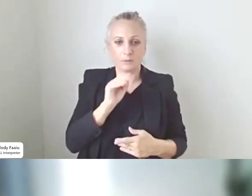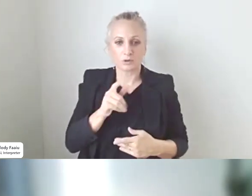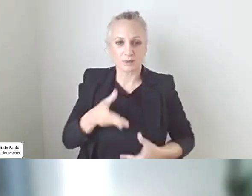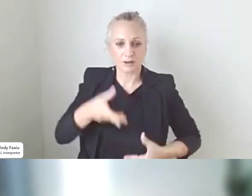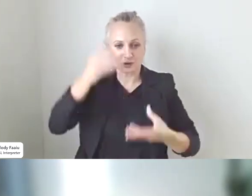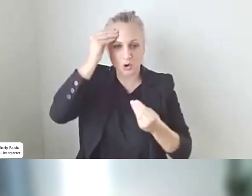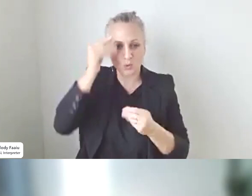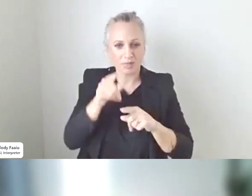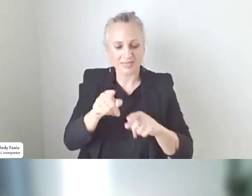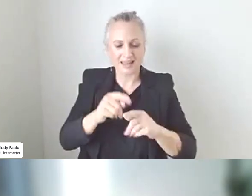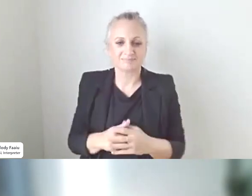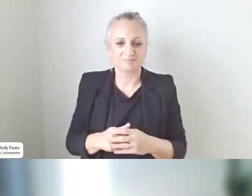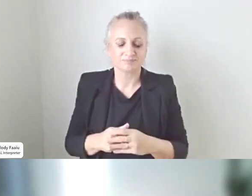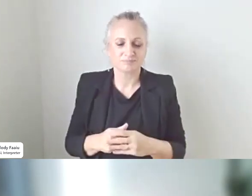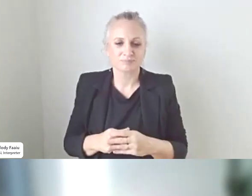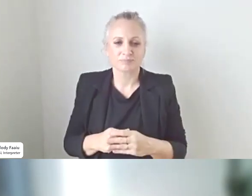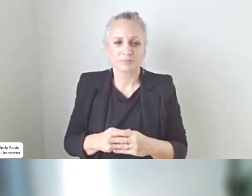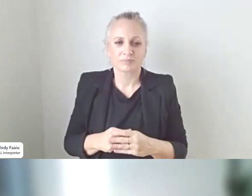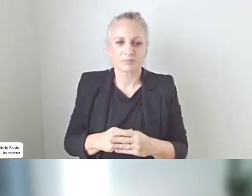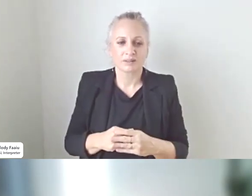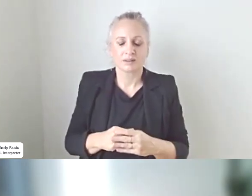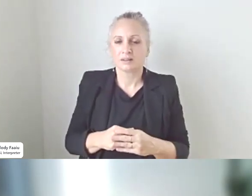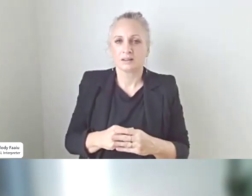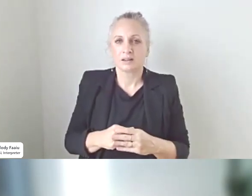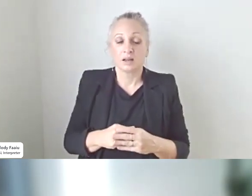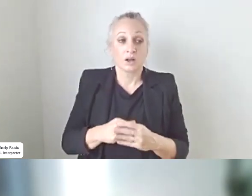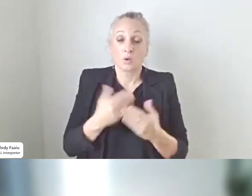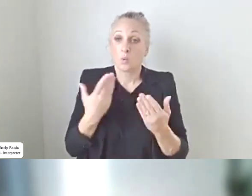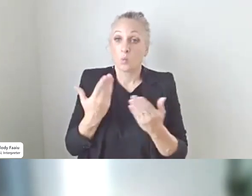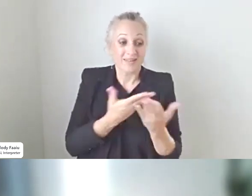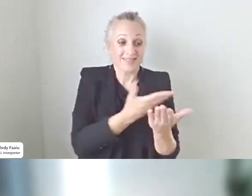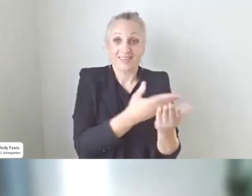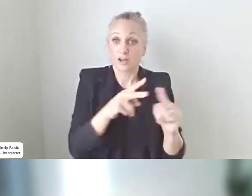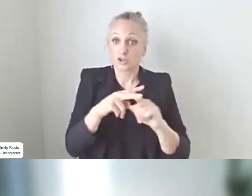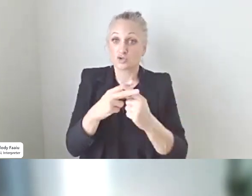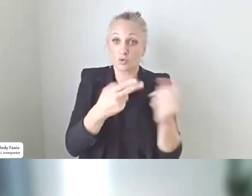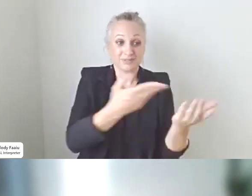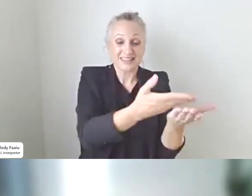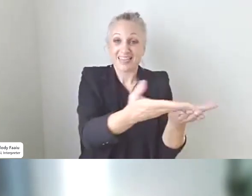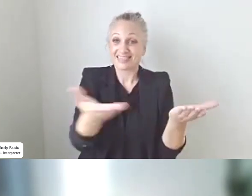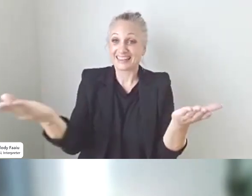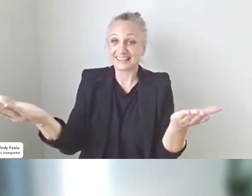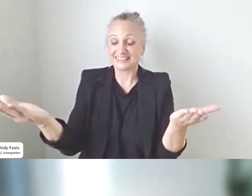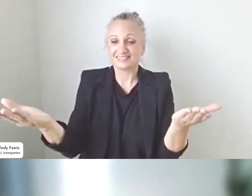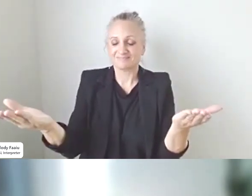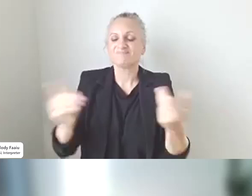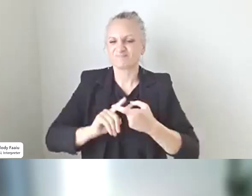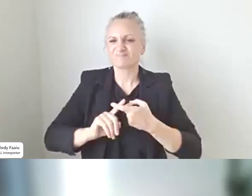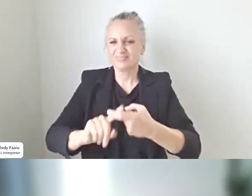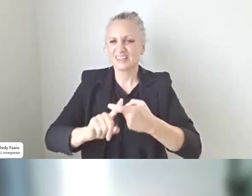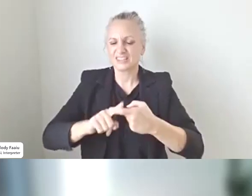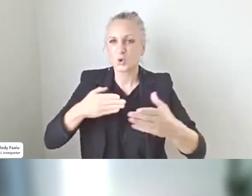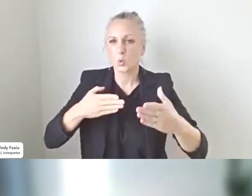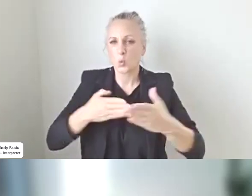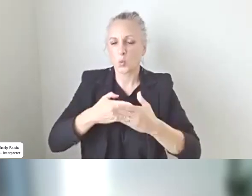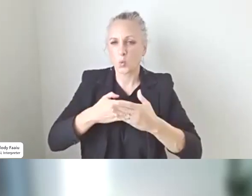connect. Even with these, there are still challenges. Thinking of the areas that I'm very interested